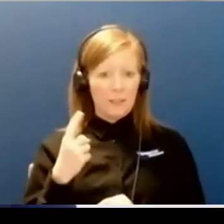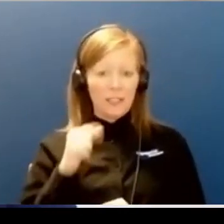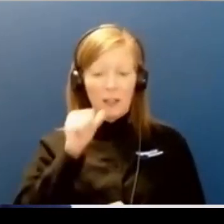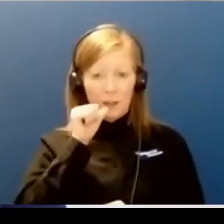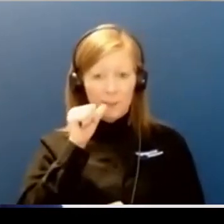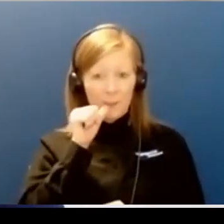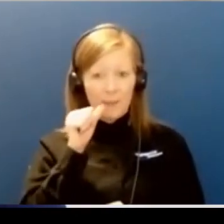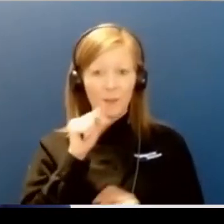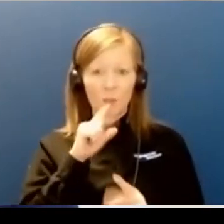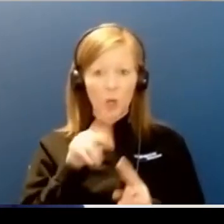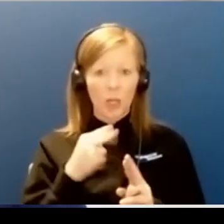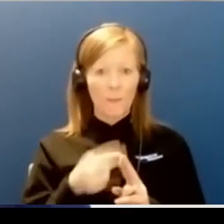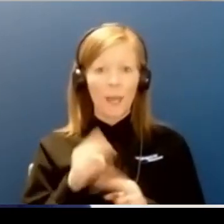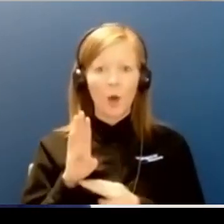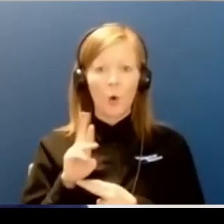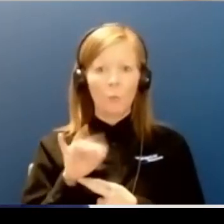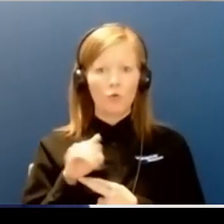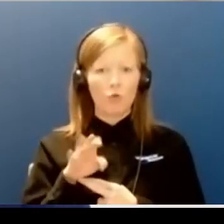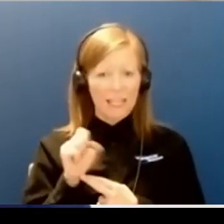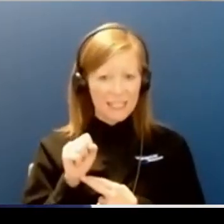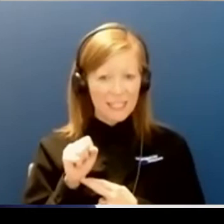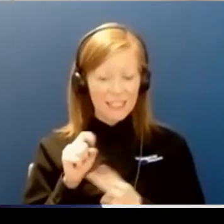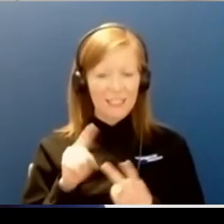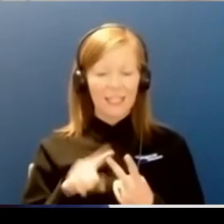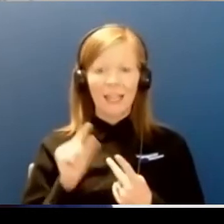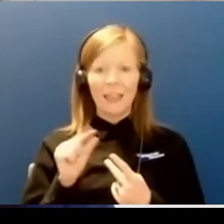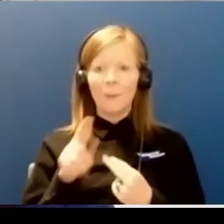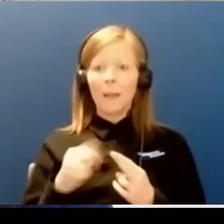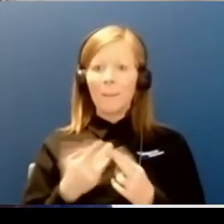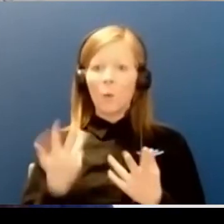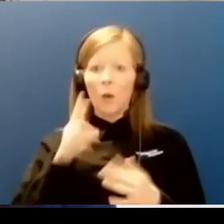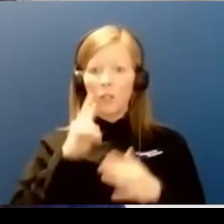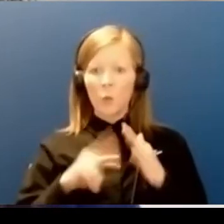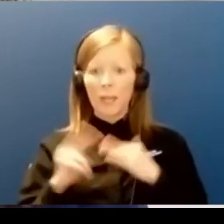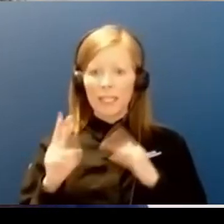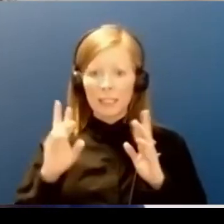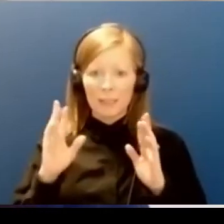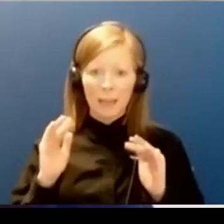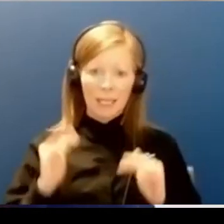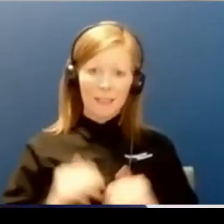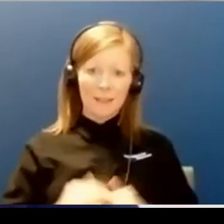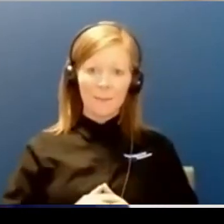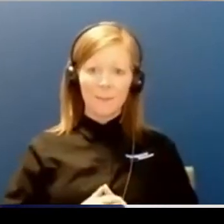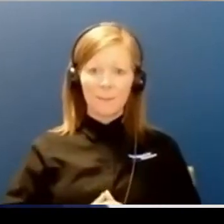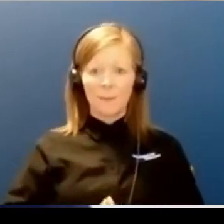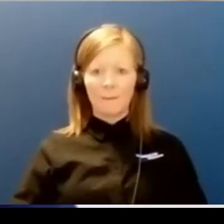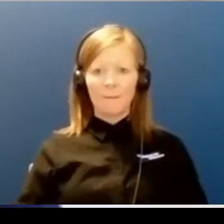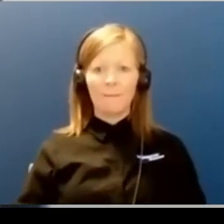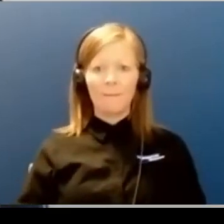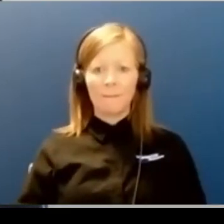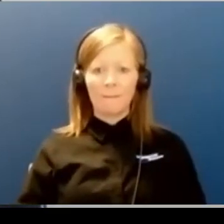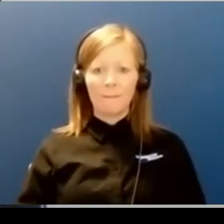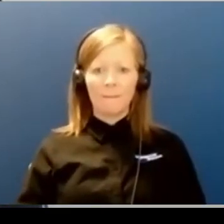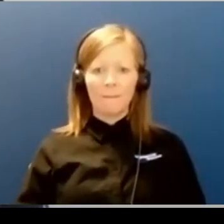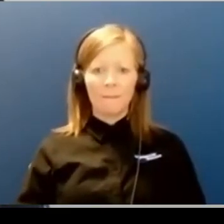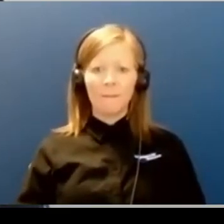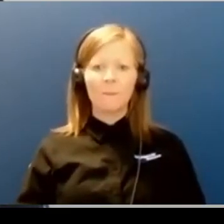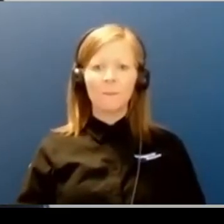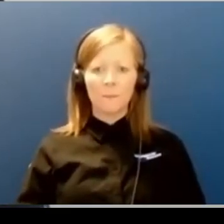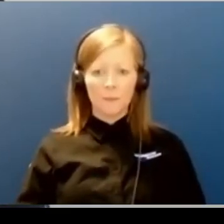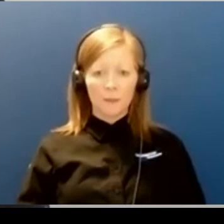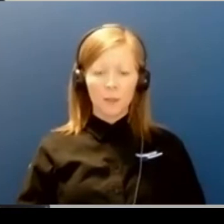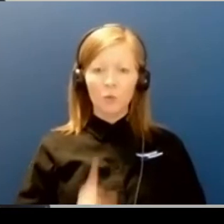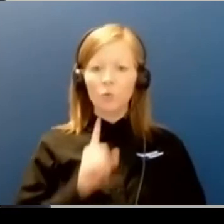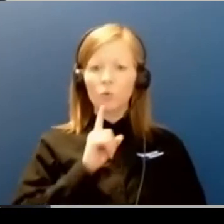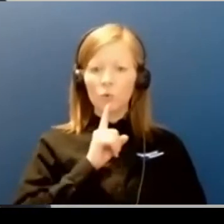about braces and a little bit about what to expect with that, Dr. Blasco. Sure. And I